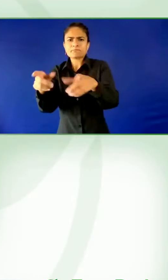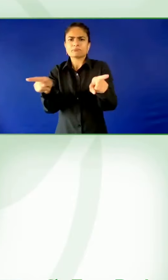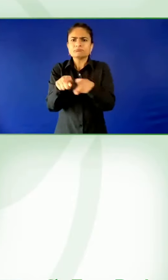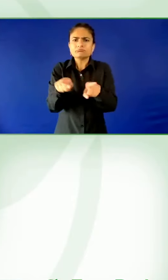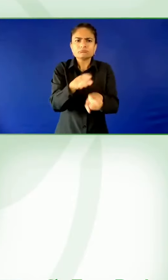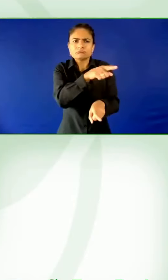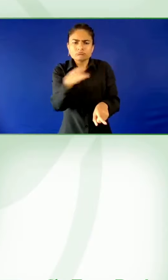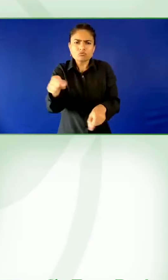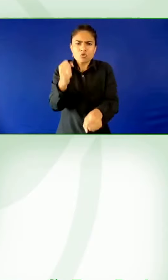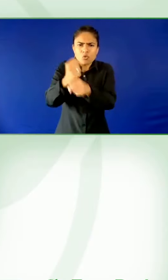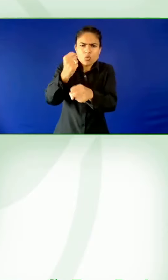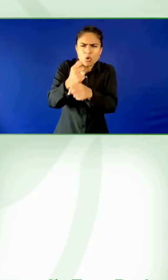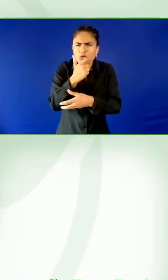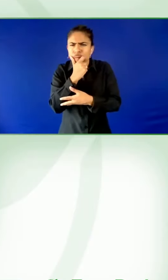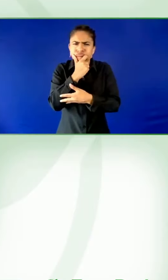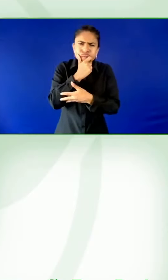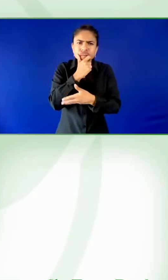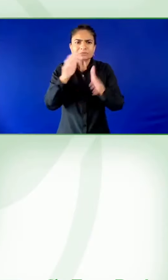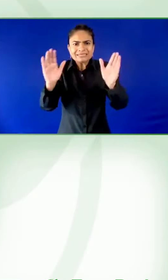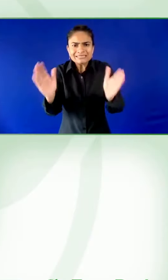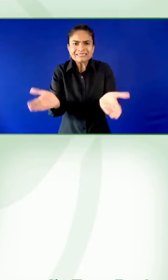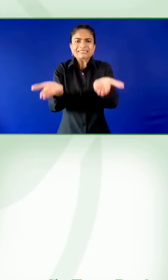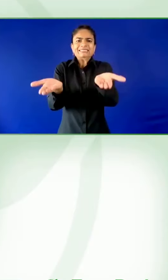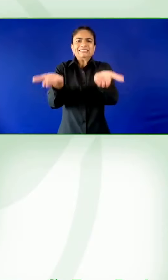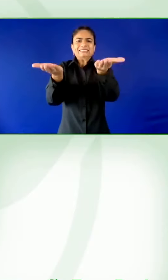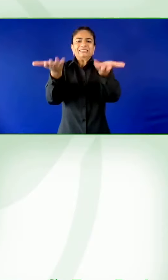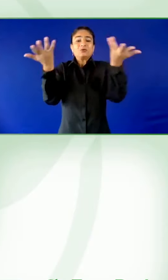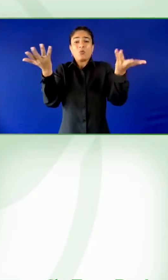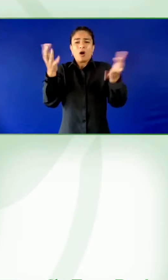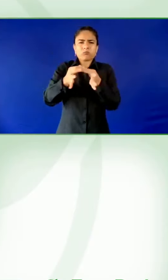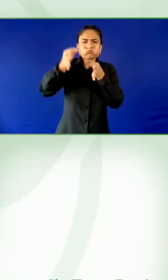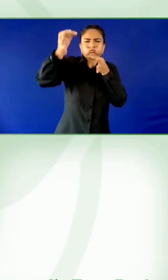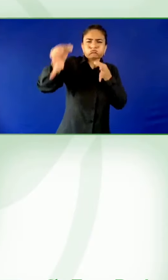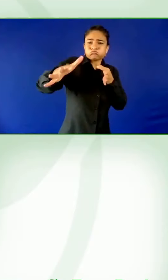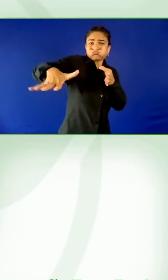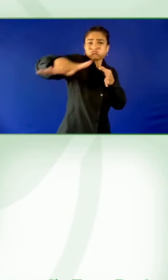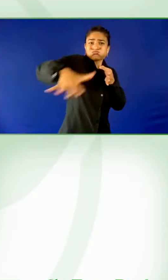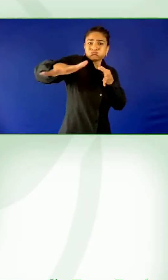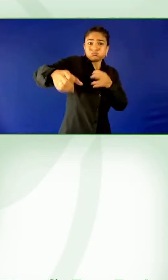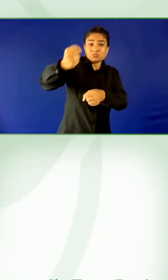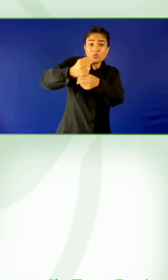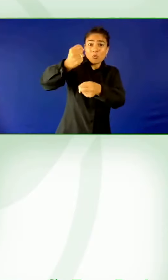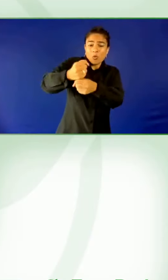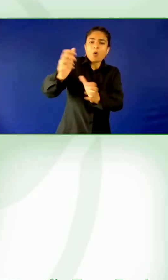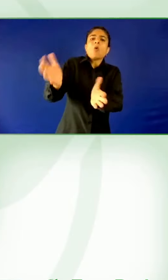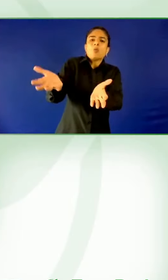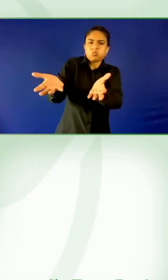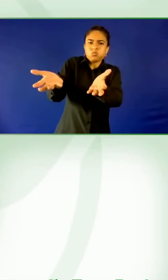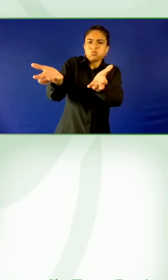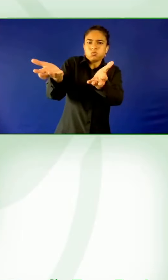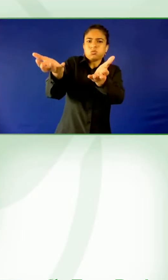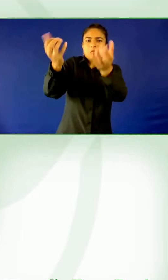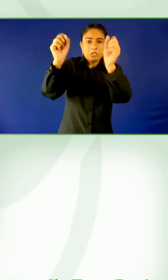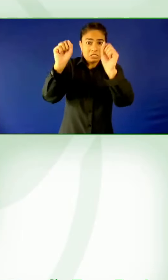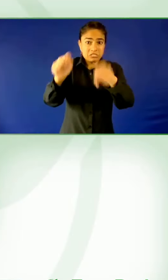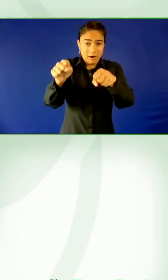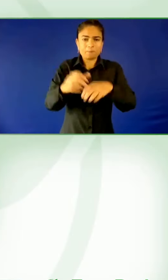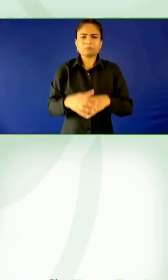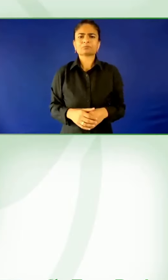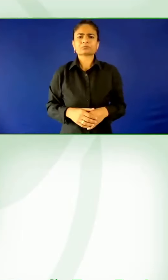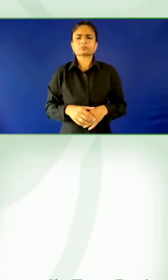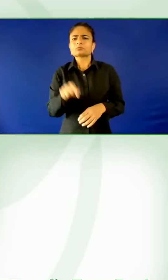disability has the most kind of value. And